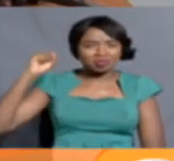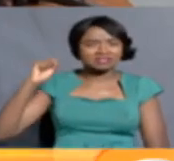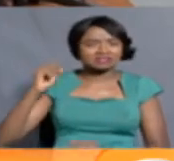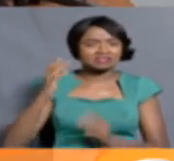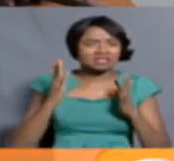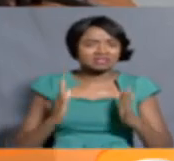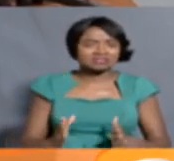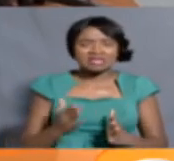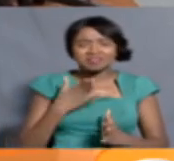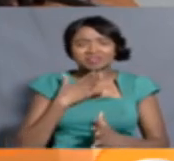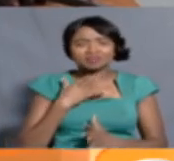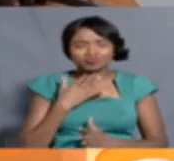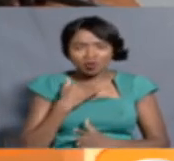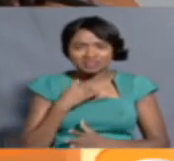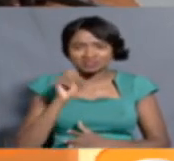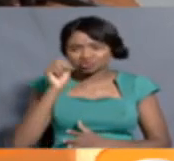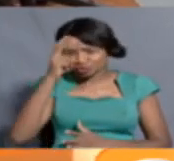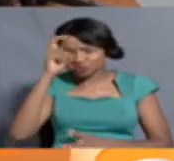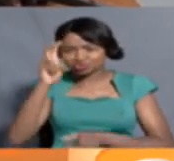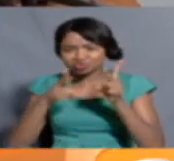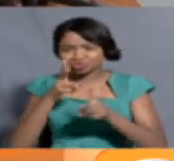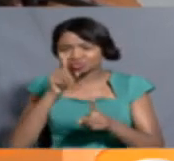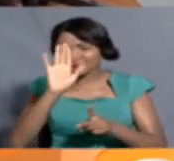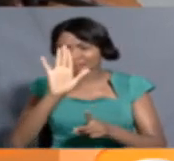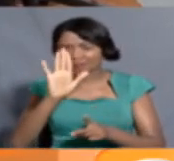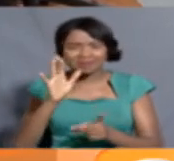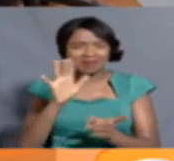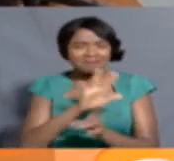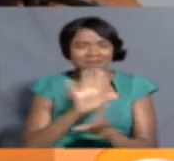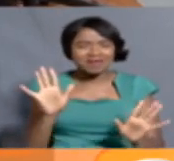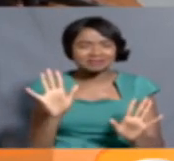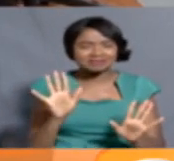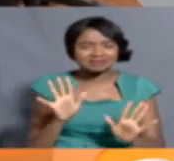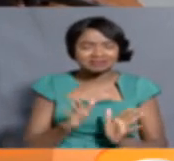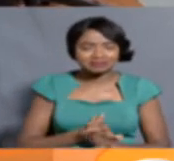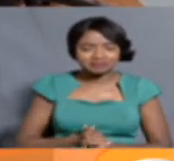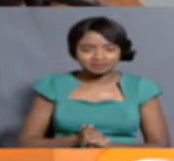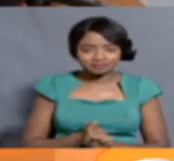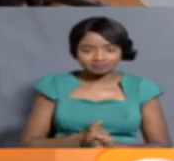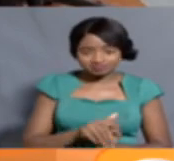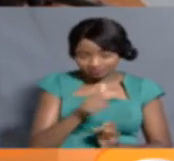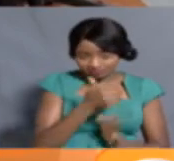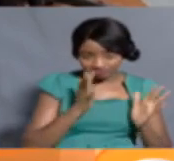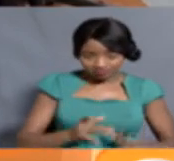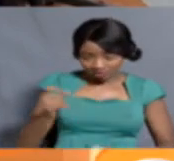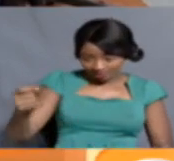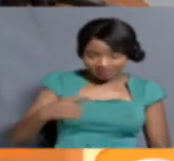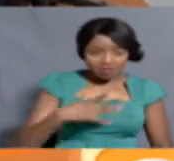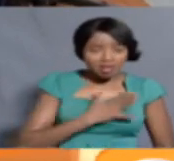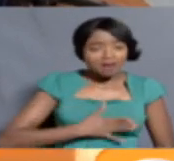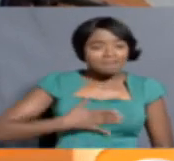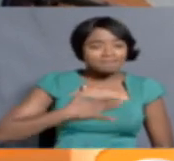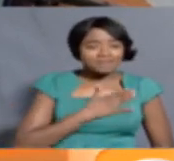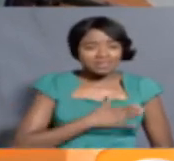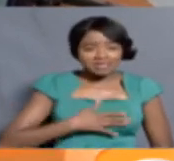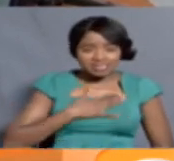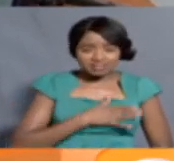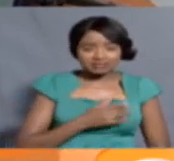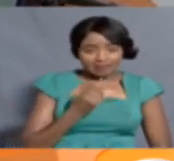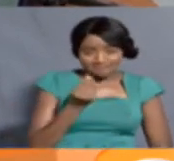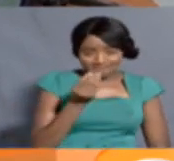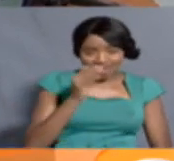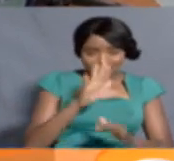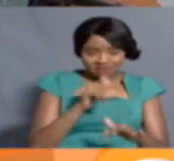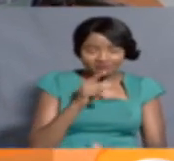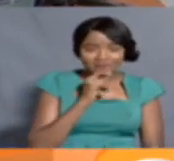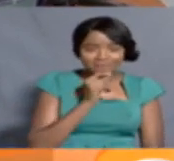2022 na vumilia kuwa Mkenya. You have to read this one. Jim YYC says, Newsgang, please remove those coins behind Jamila. Those